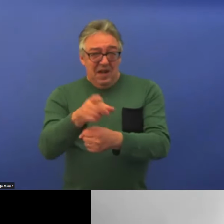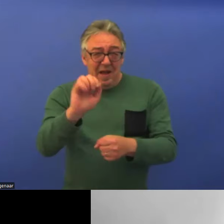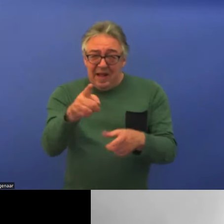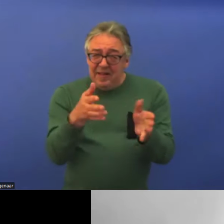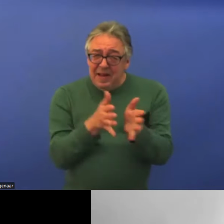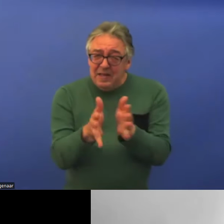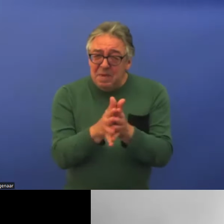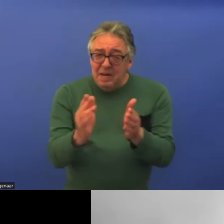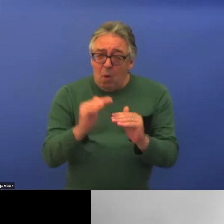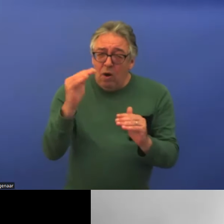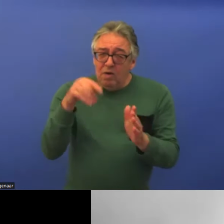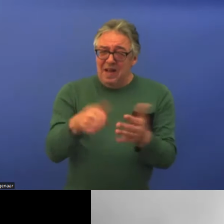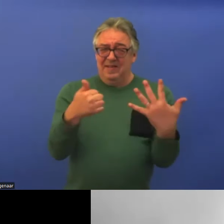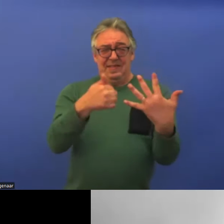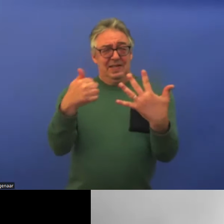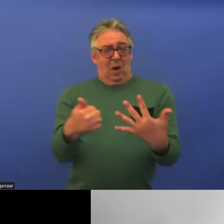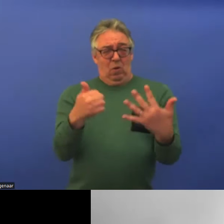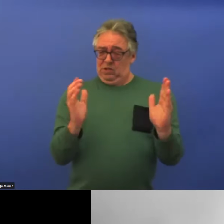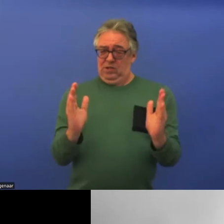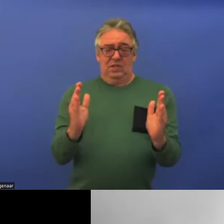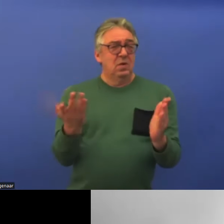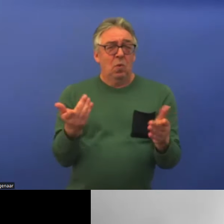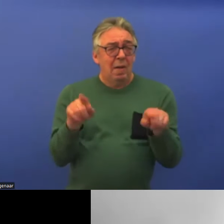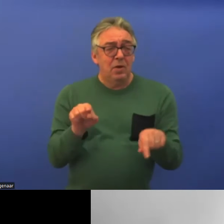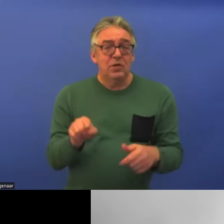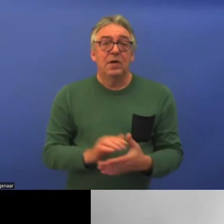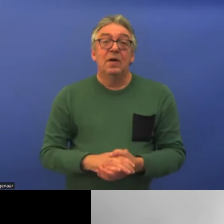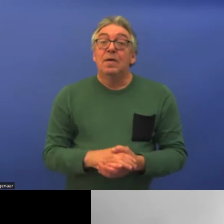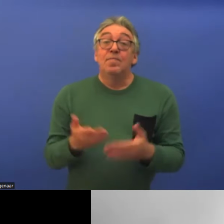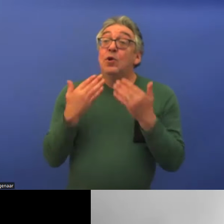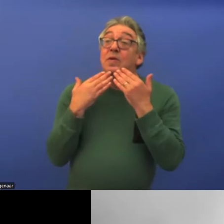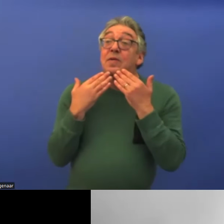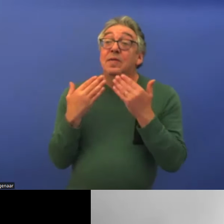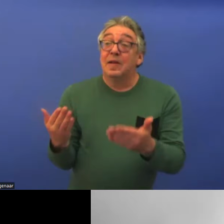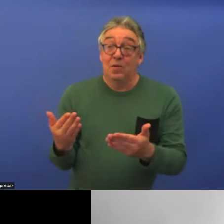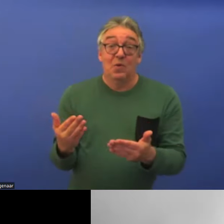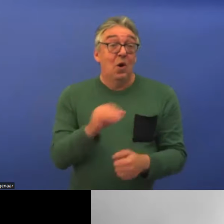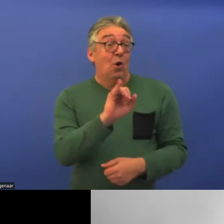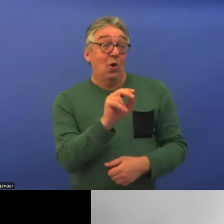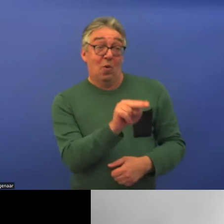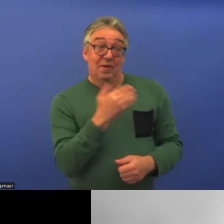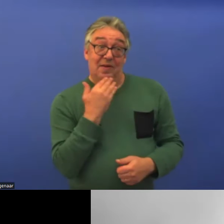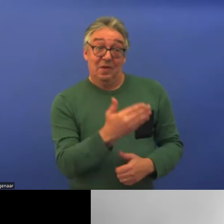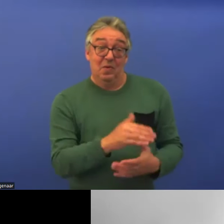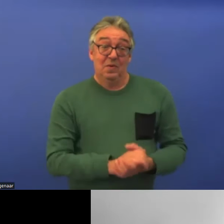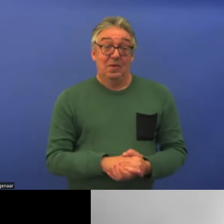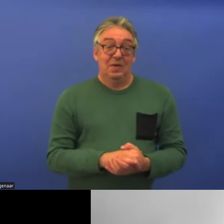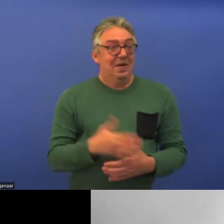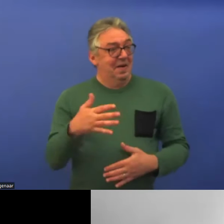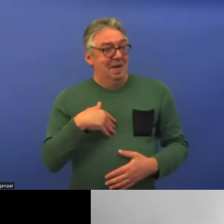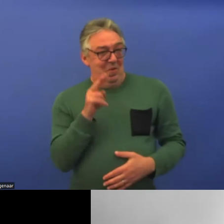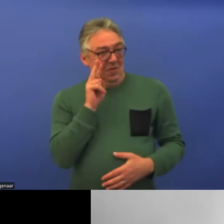this. Thank you very much, Ricardo, and thank you very much, Juan, for the question. Nice to see you among